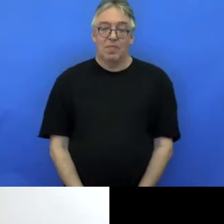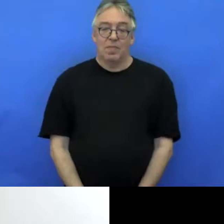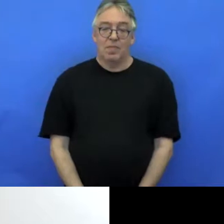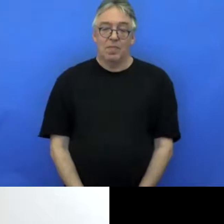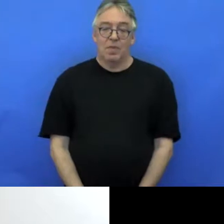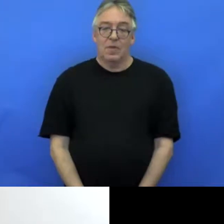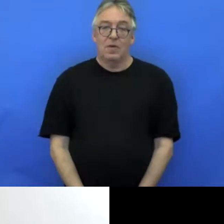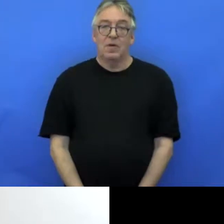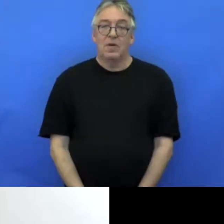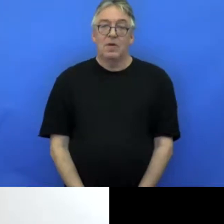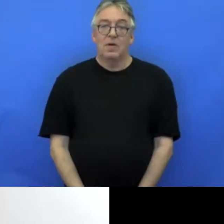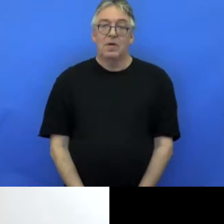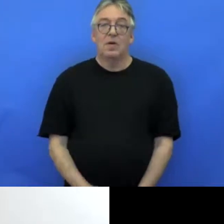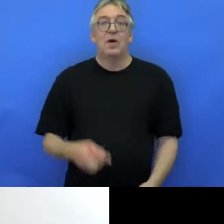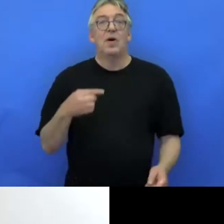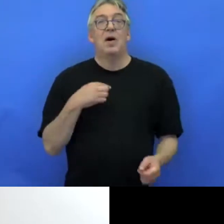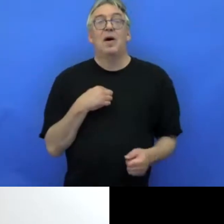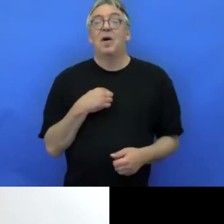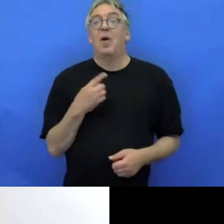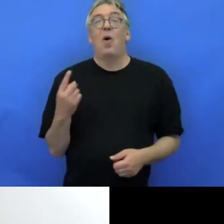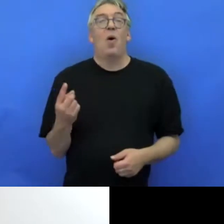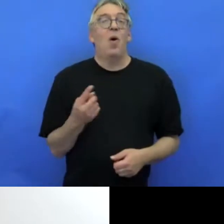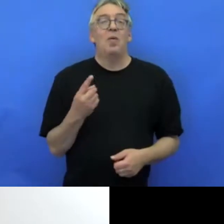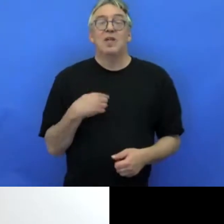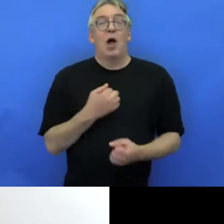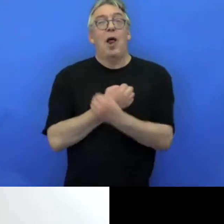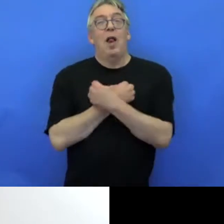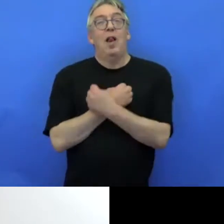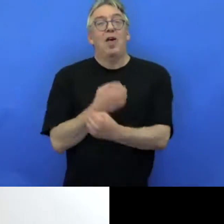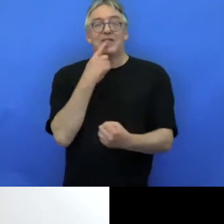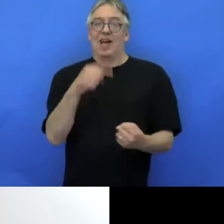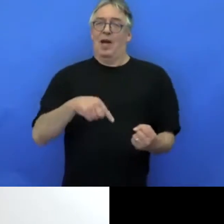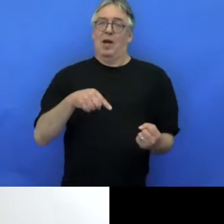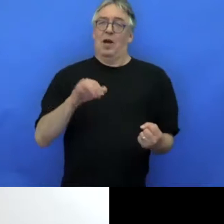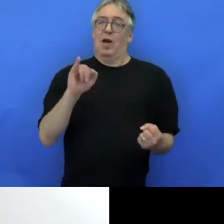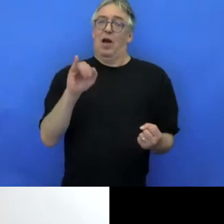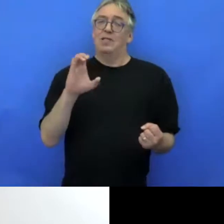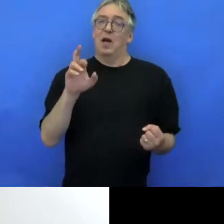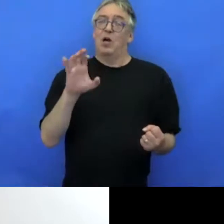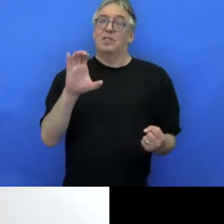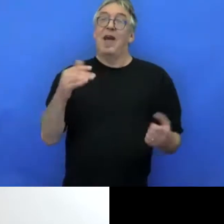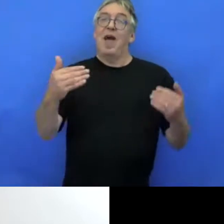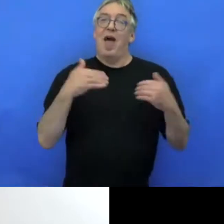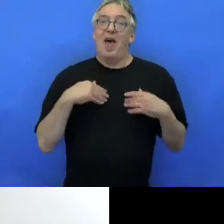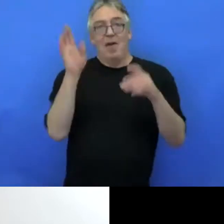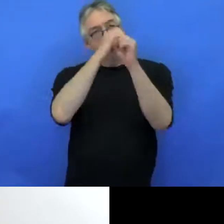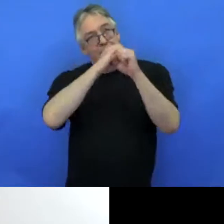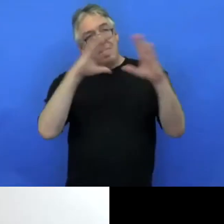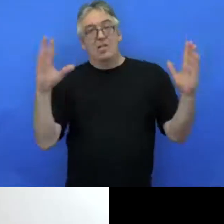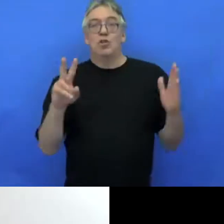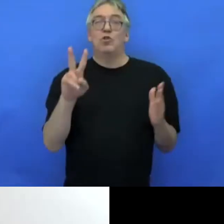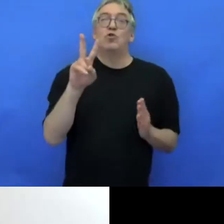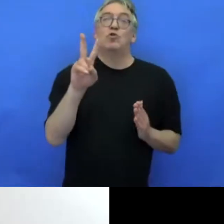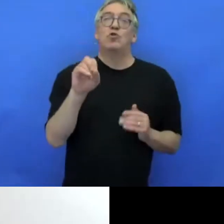I always like making reference to our Vision 2030. And I would like to note that ICRC